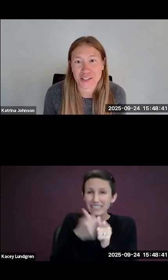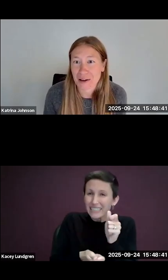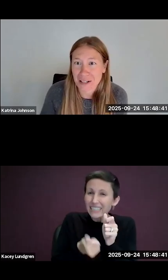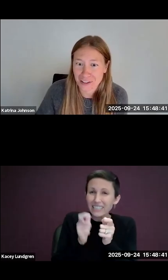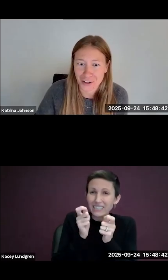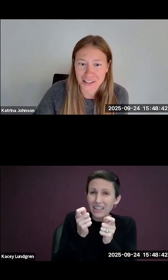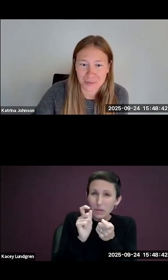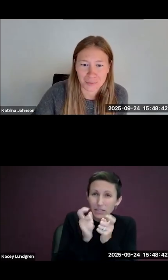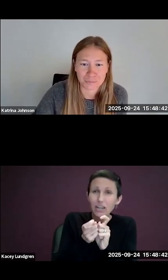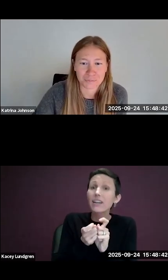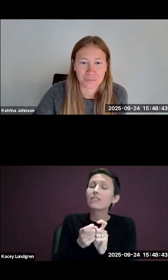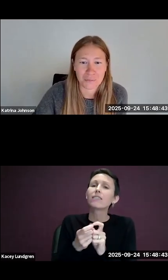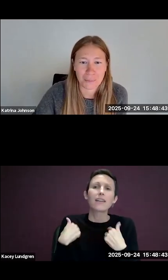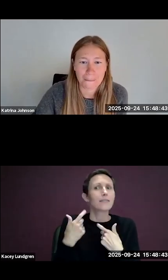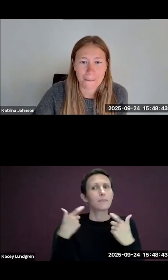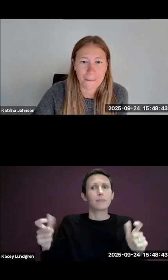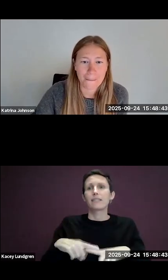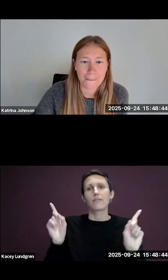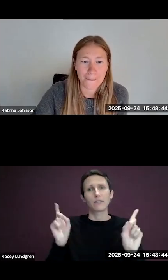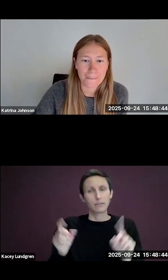subtle changes make a big difference.